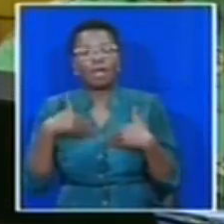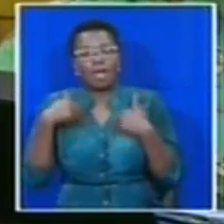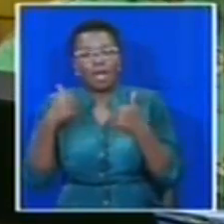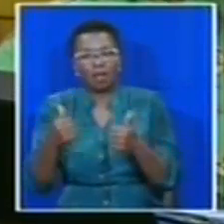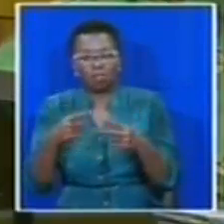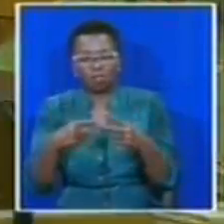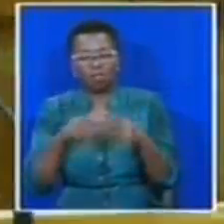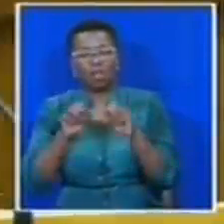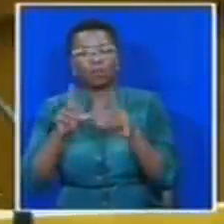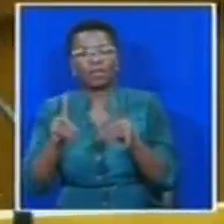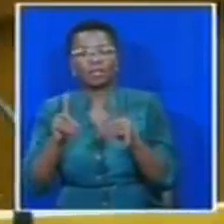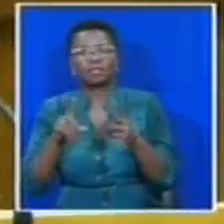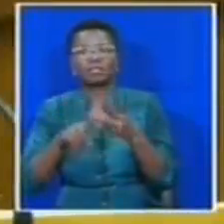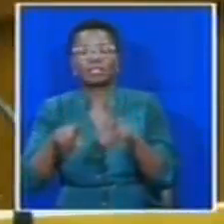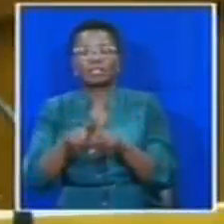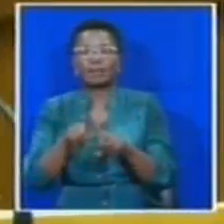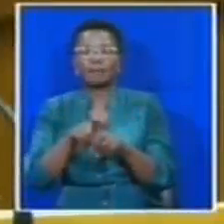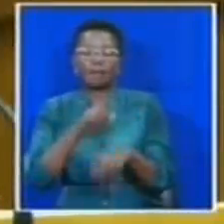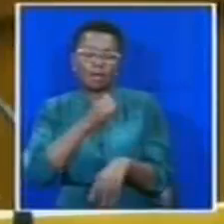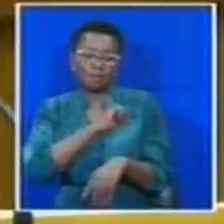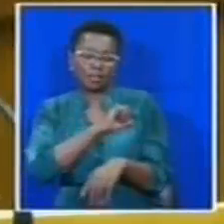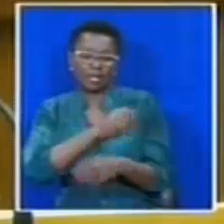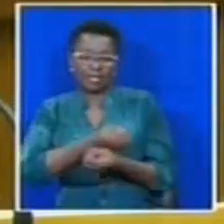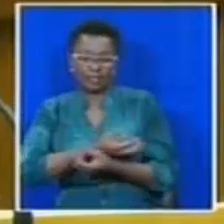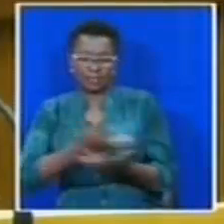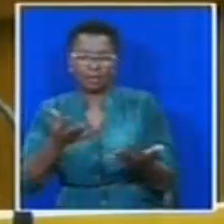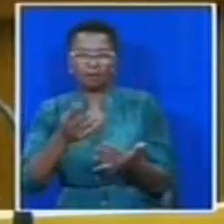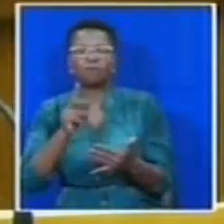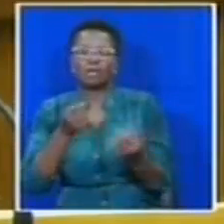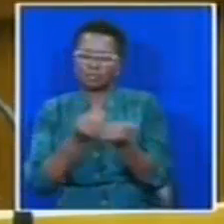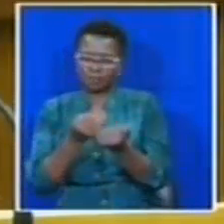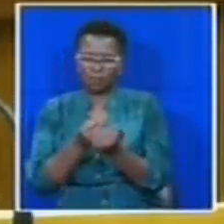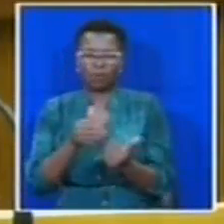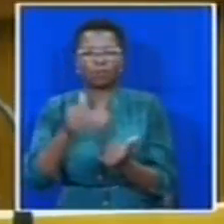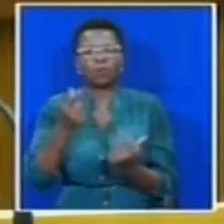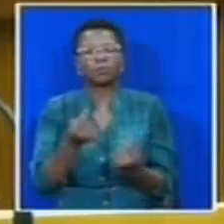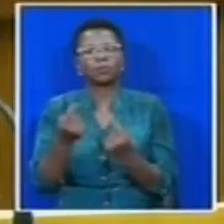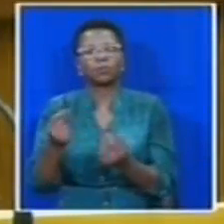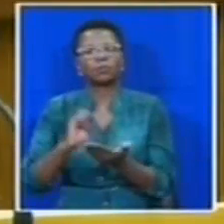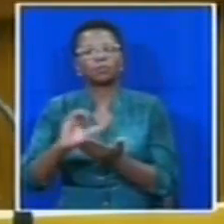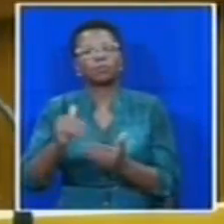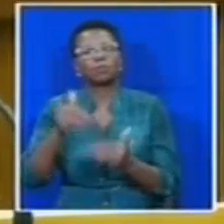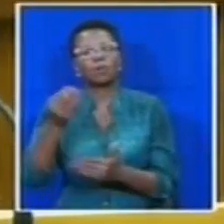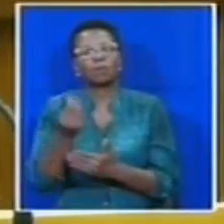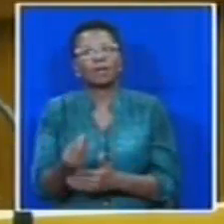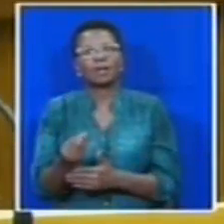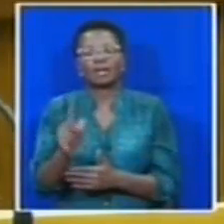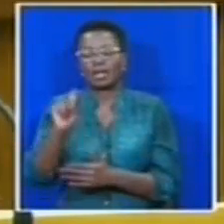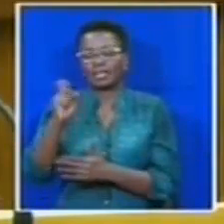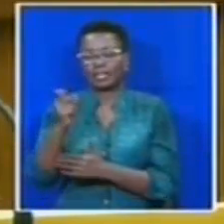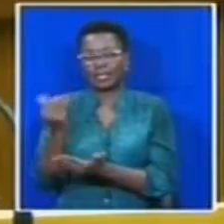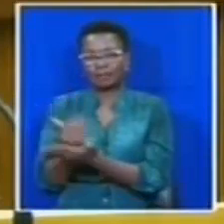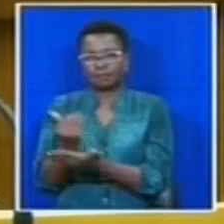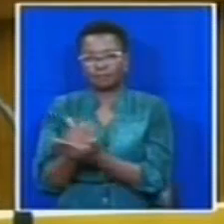supplies and essential services. In other words, protect that source of money. Improved revenue collection. Provinces must do